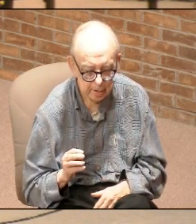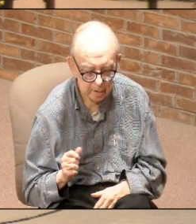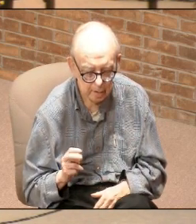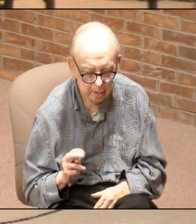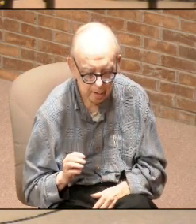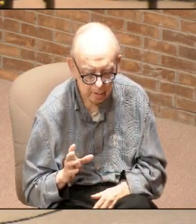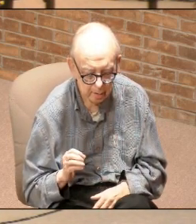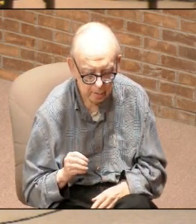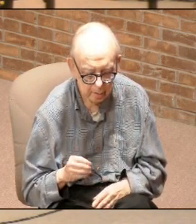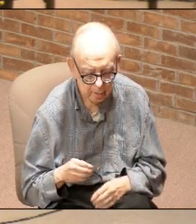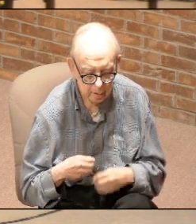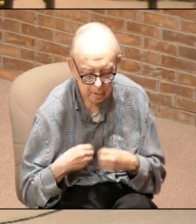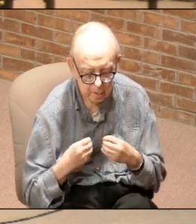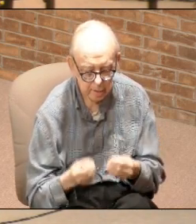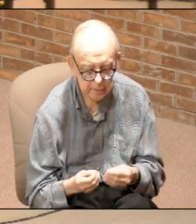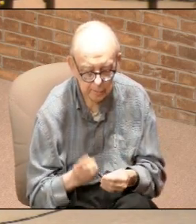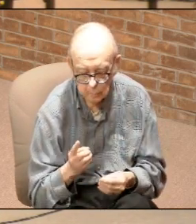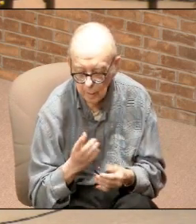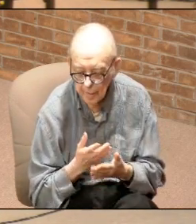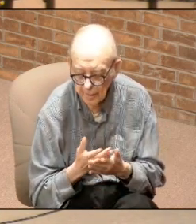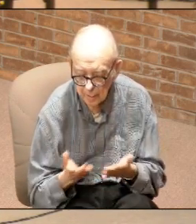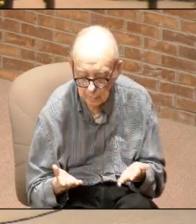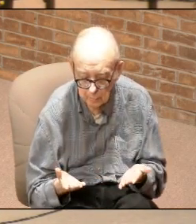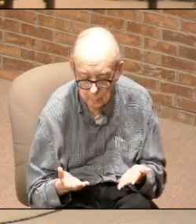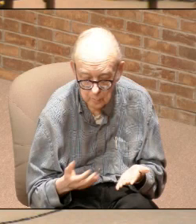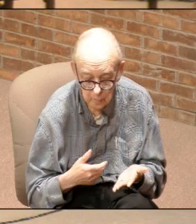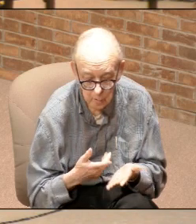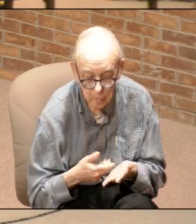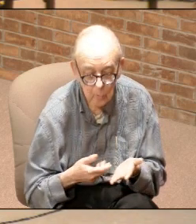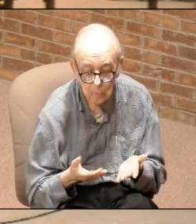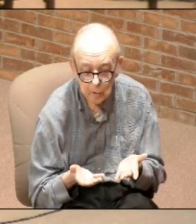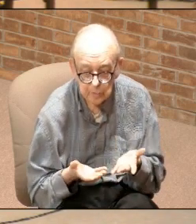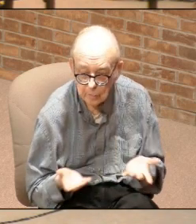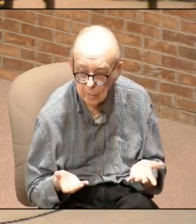i'm going to grant you one thing what would you like